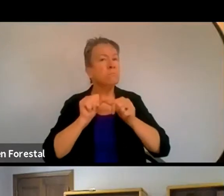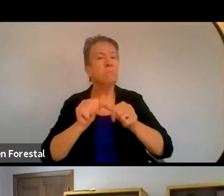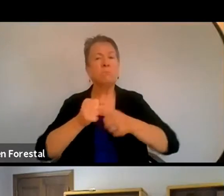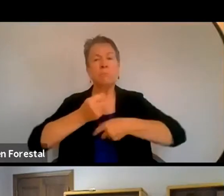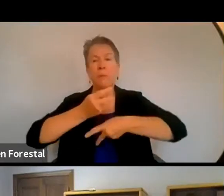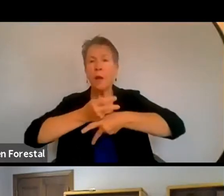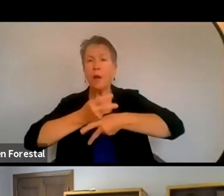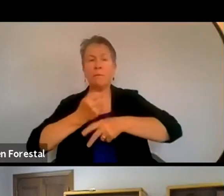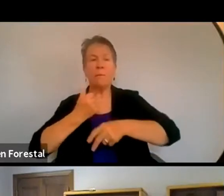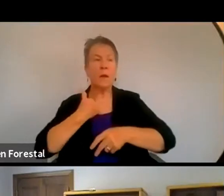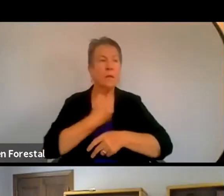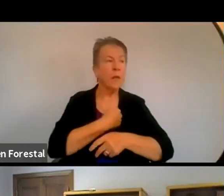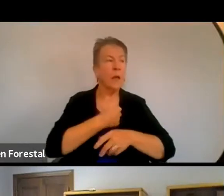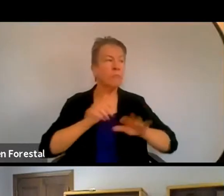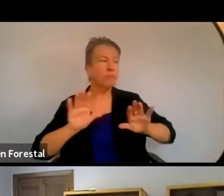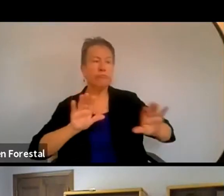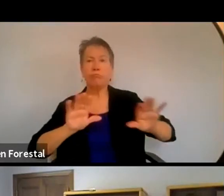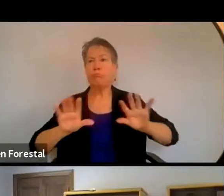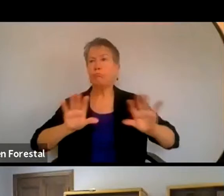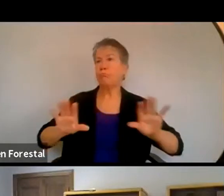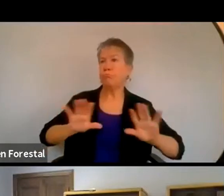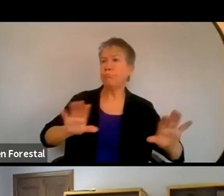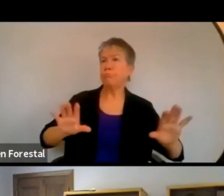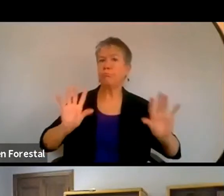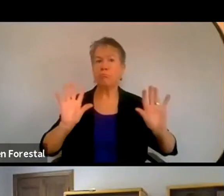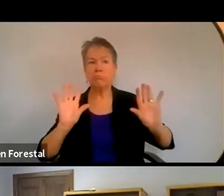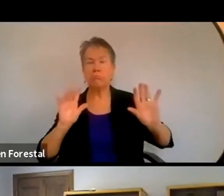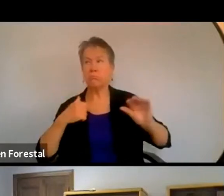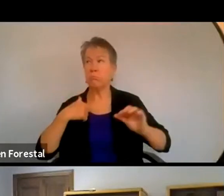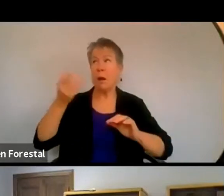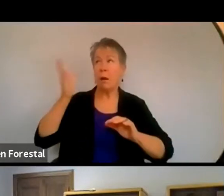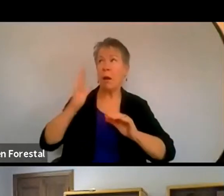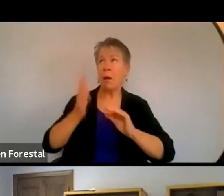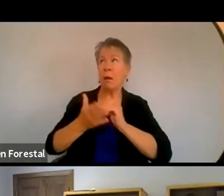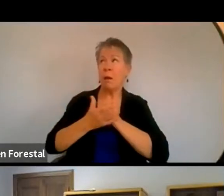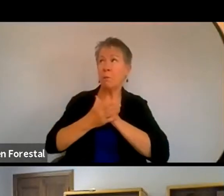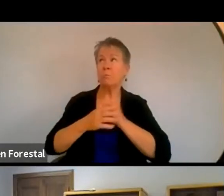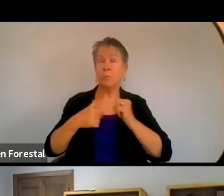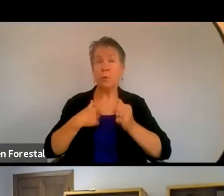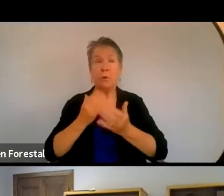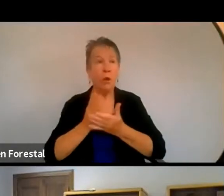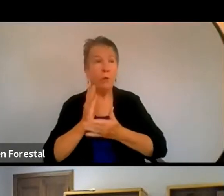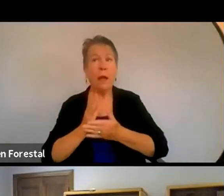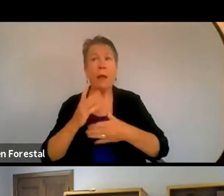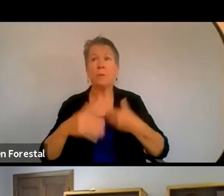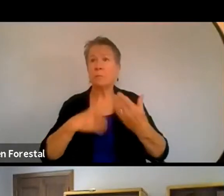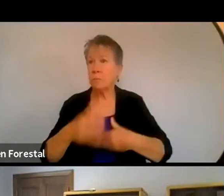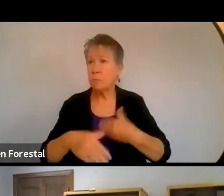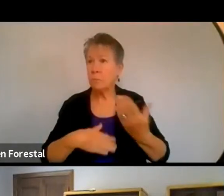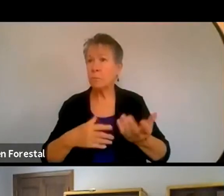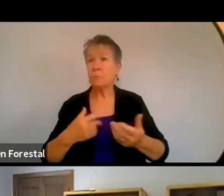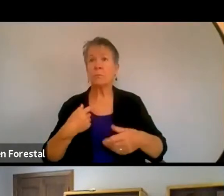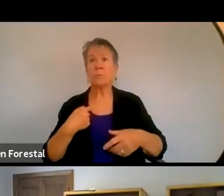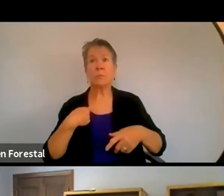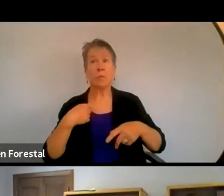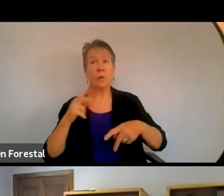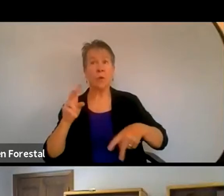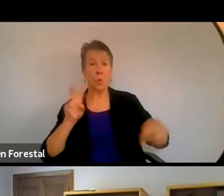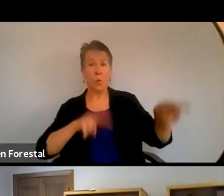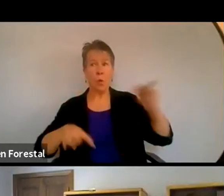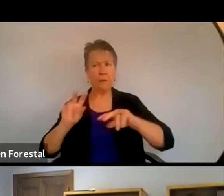we're monitoring the team as well. And we're going to do whatever we need to do do the right thing